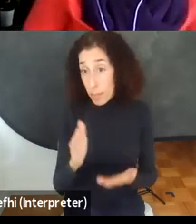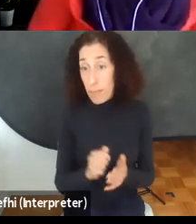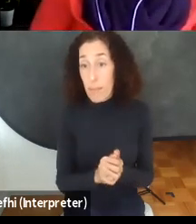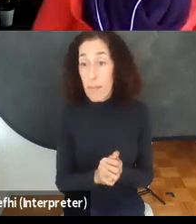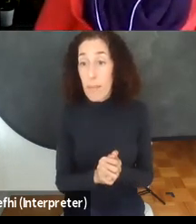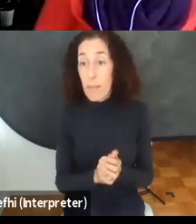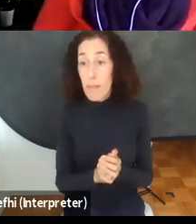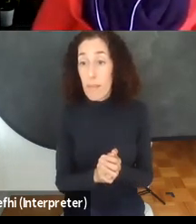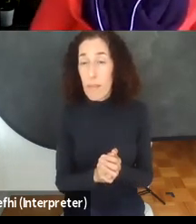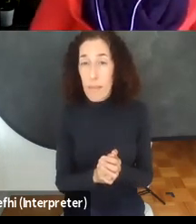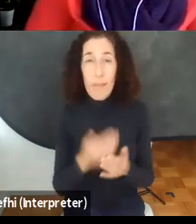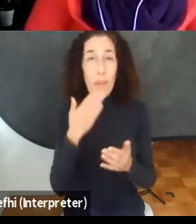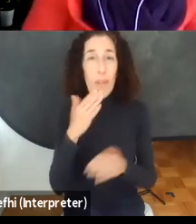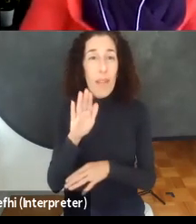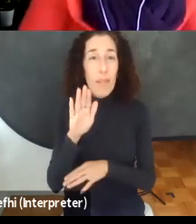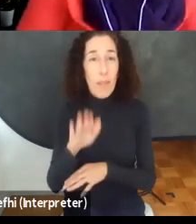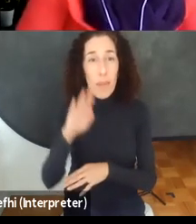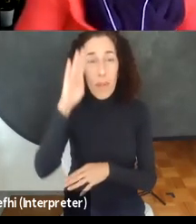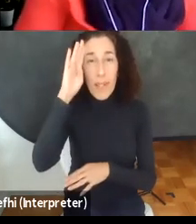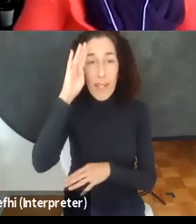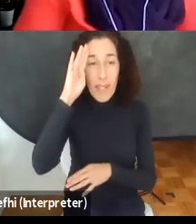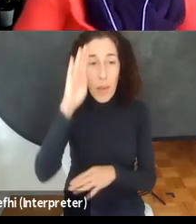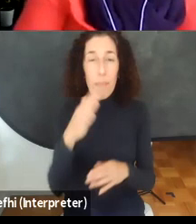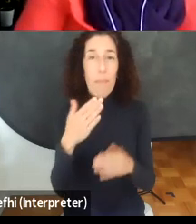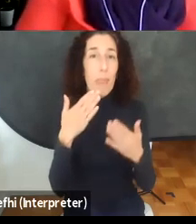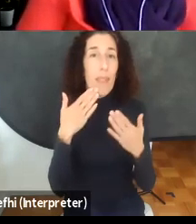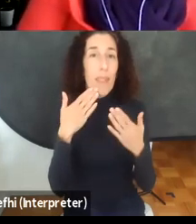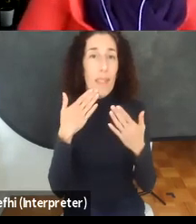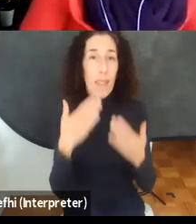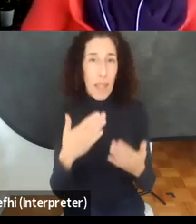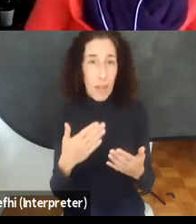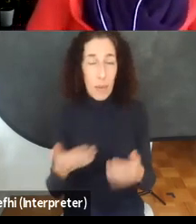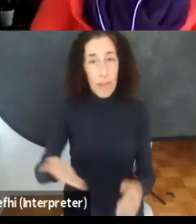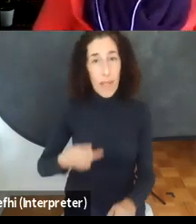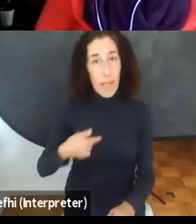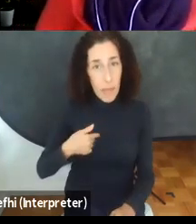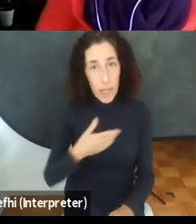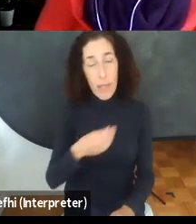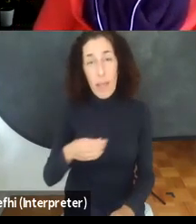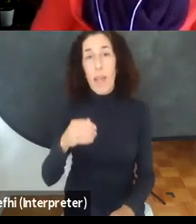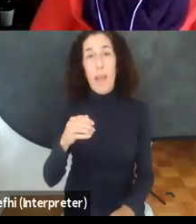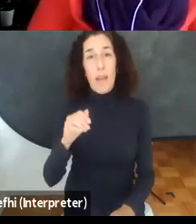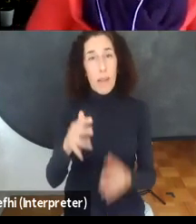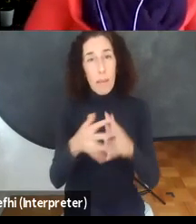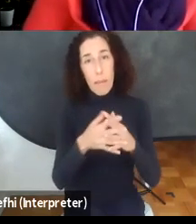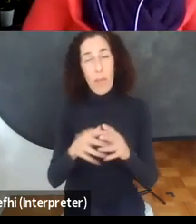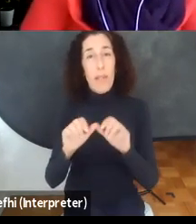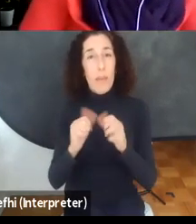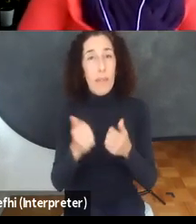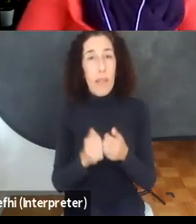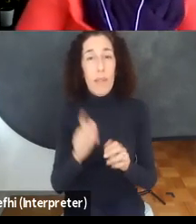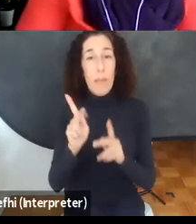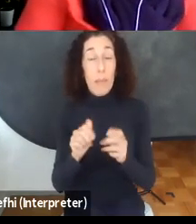Well, good afternoon, everyone. I definitely want to say thank you for having me and the American Association of People with Disabilities participate in